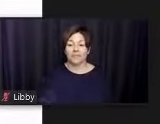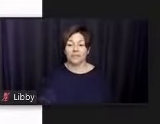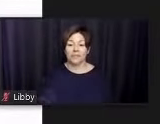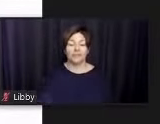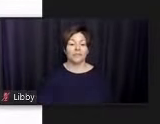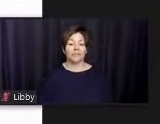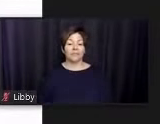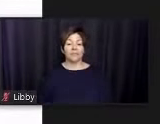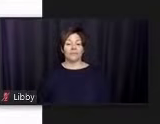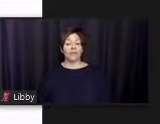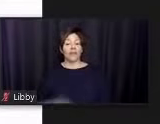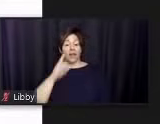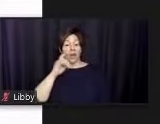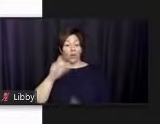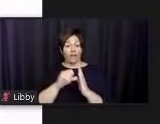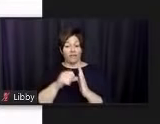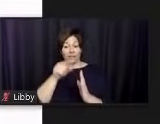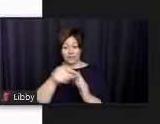And what I emphasize this